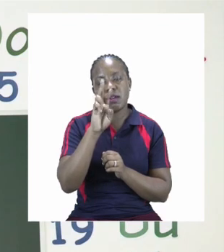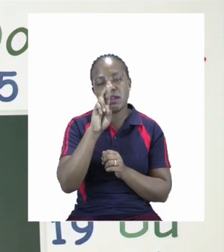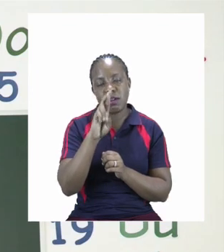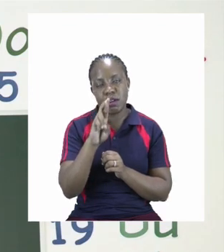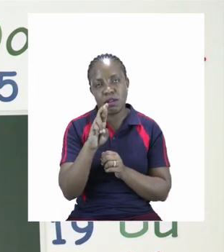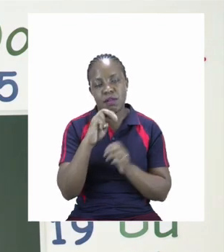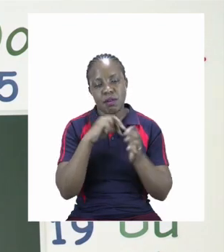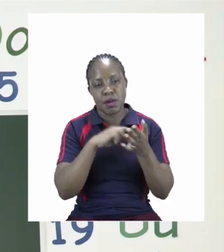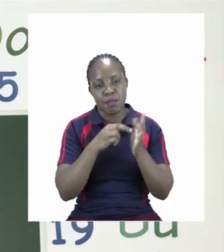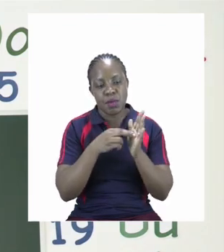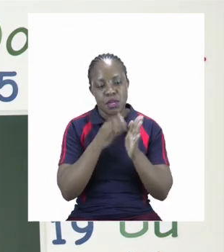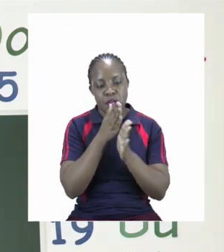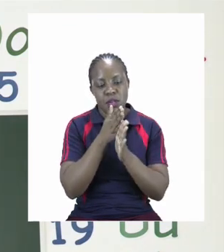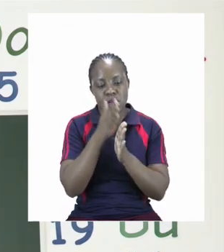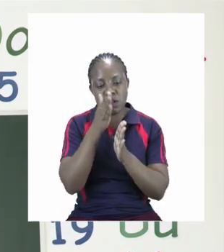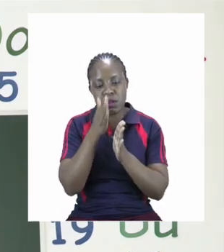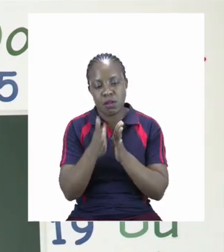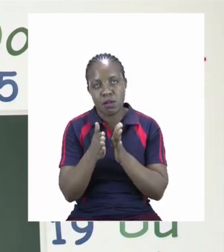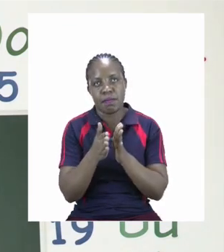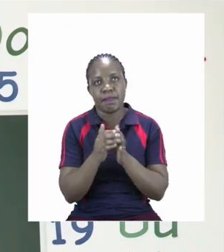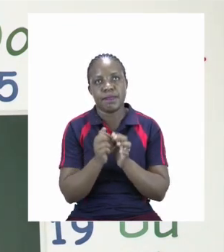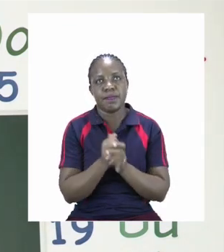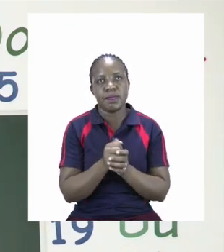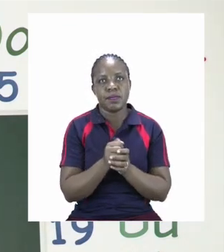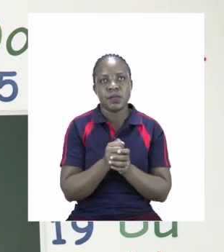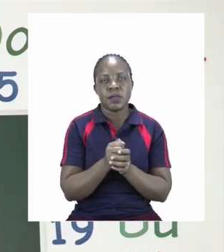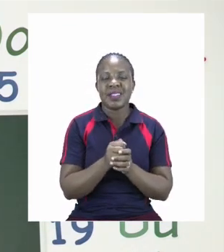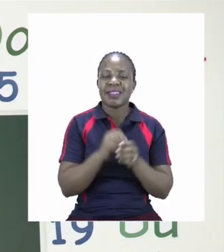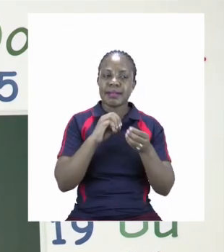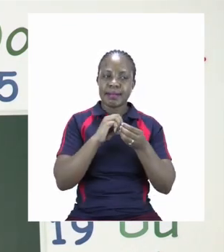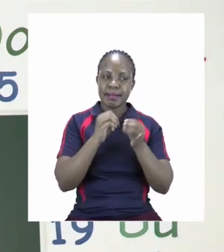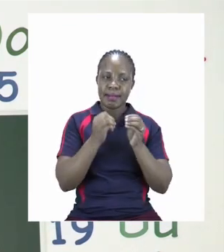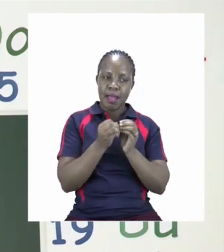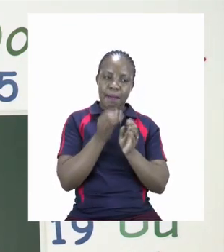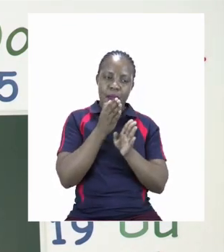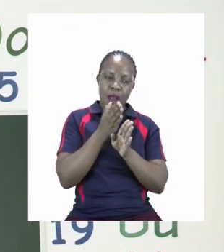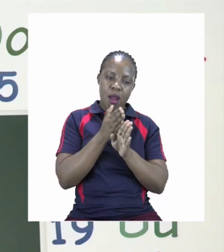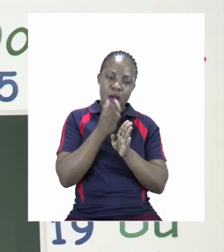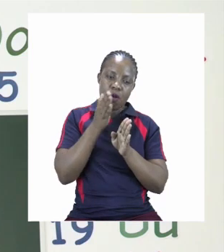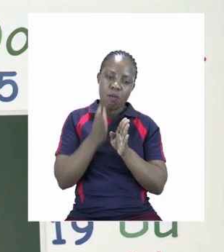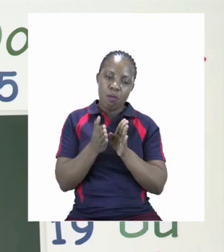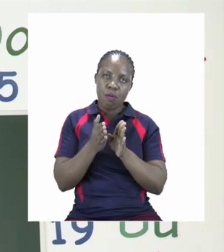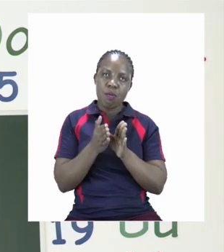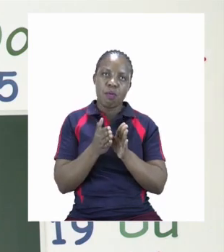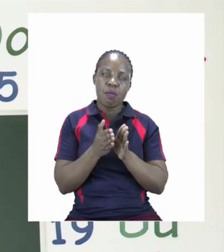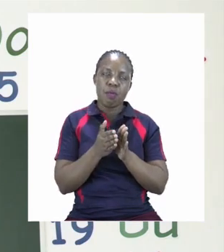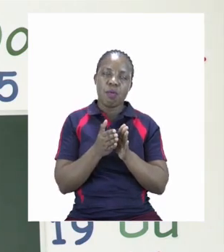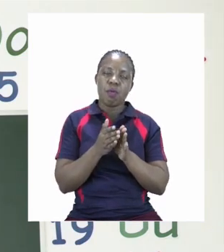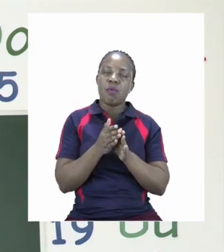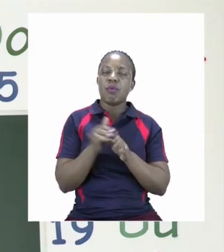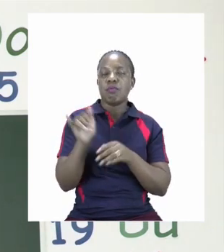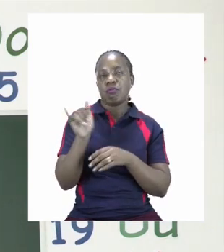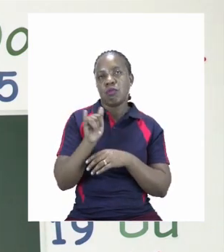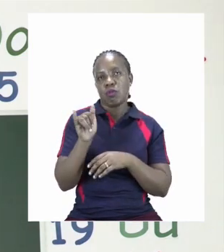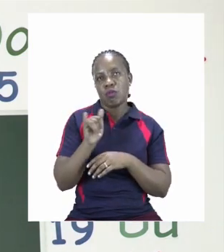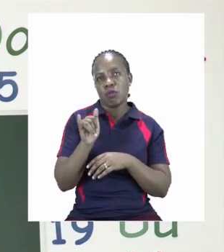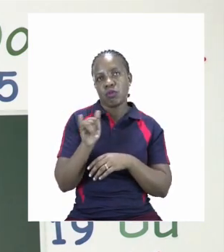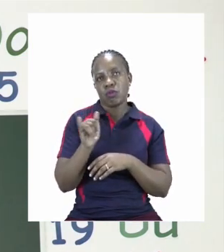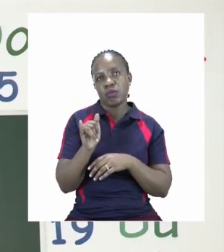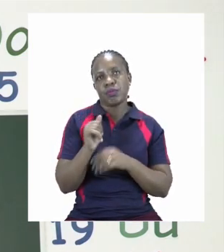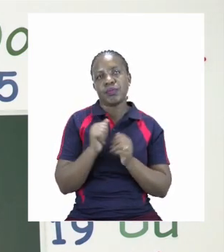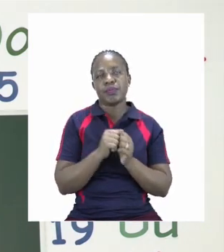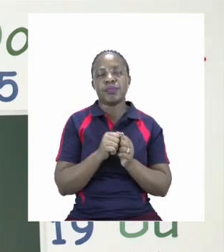we have our number 11 here. And which one is standing behind number 11